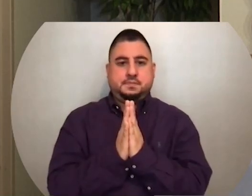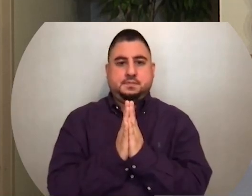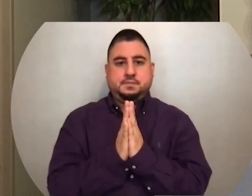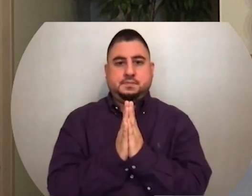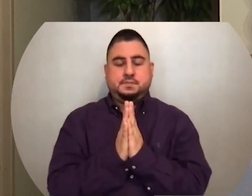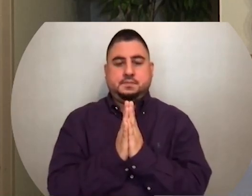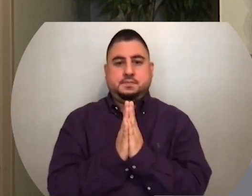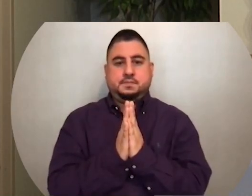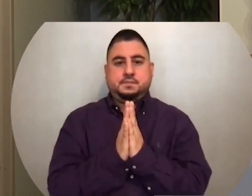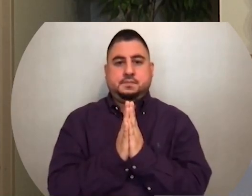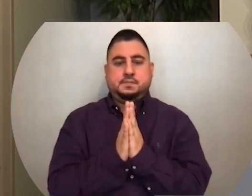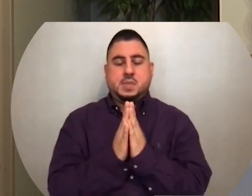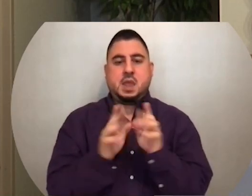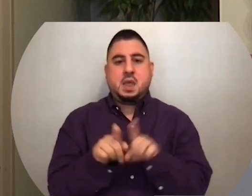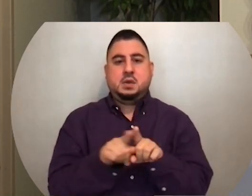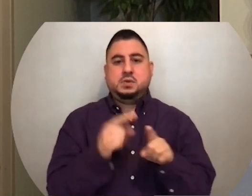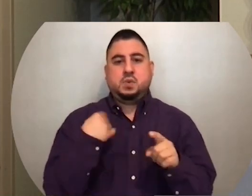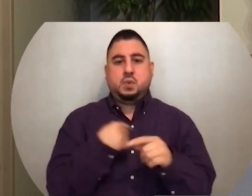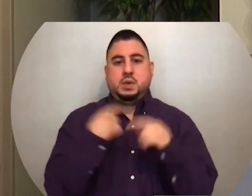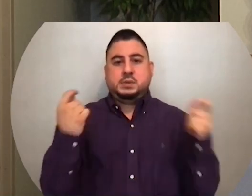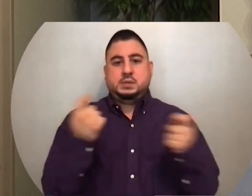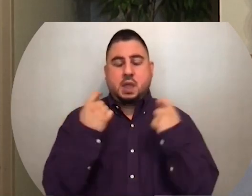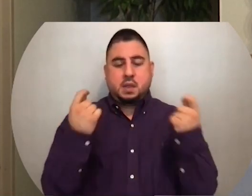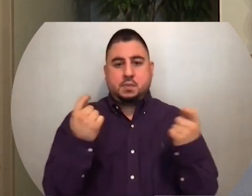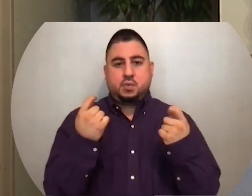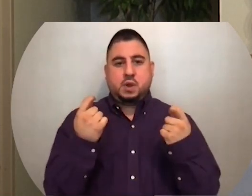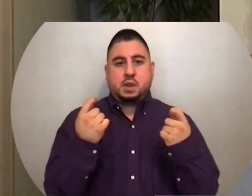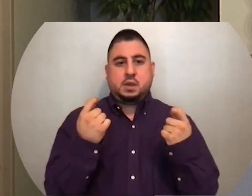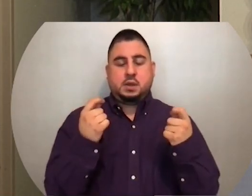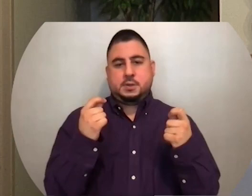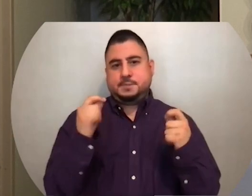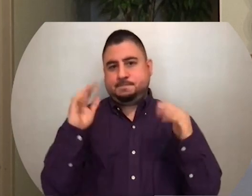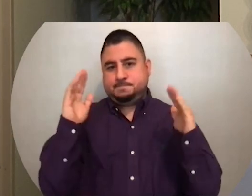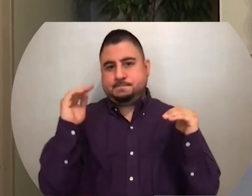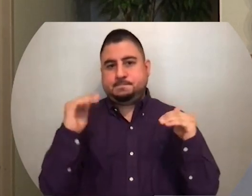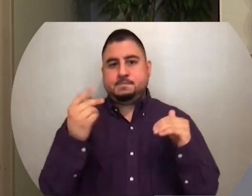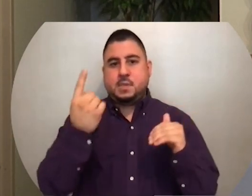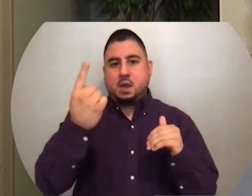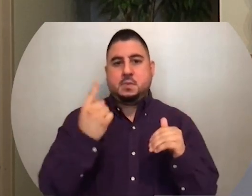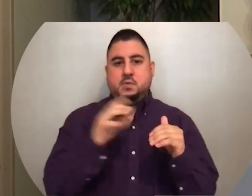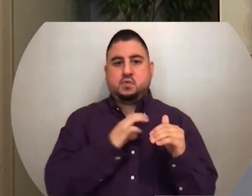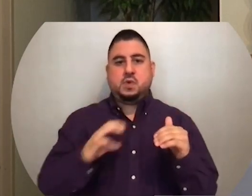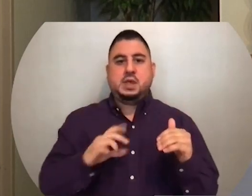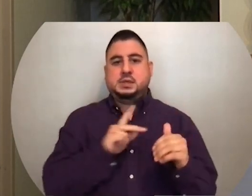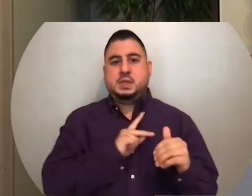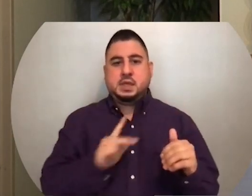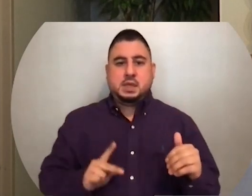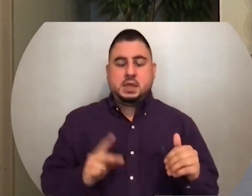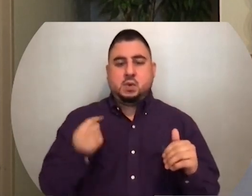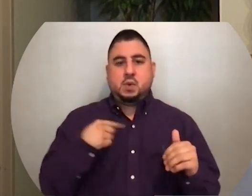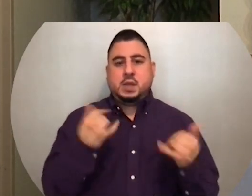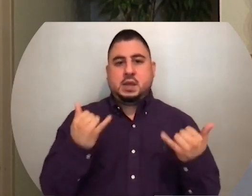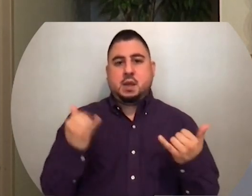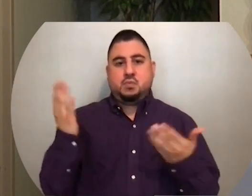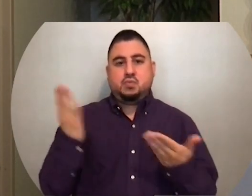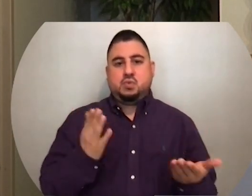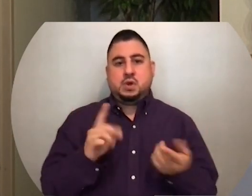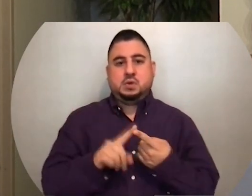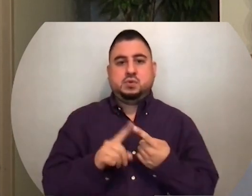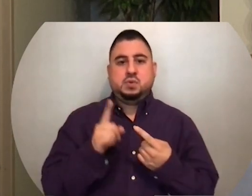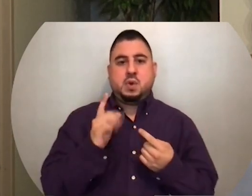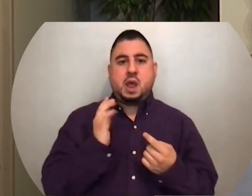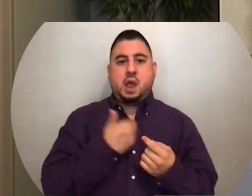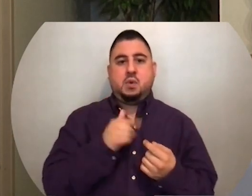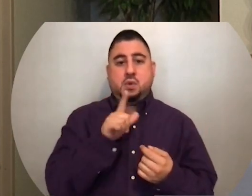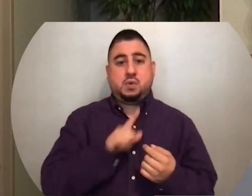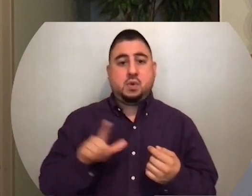Amen. And as we celebrate in the anticipation the coming of Christ the King, let us now bring to